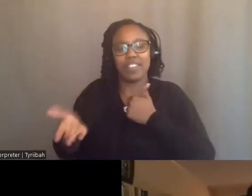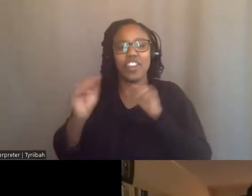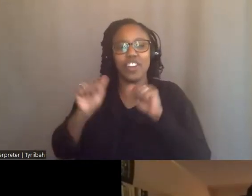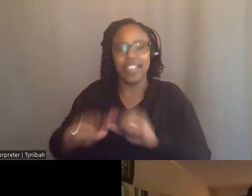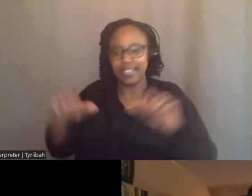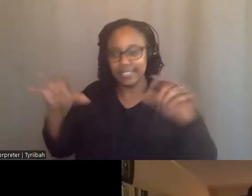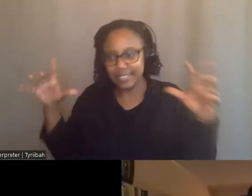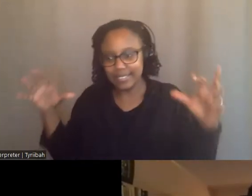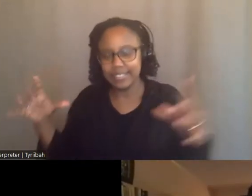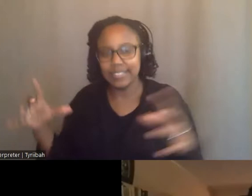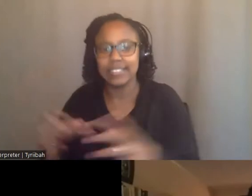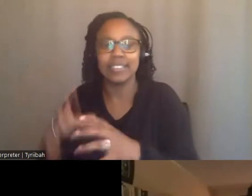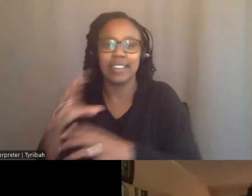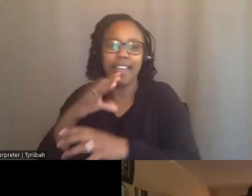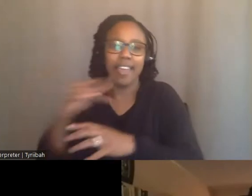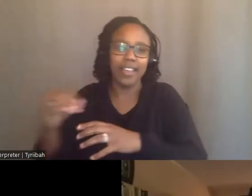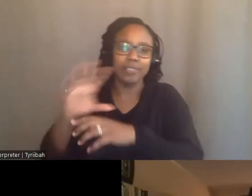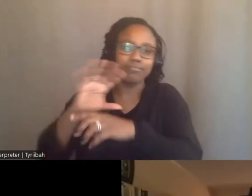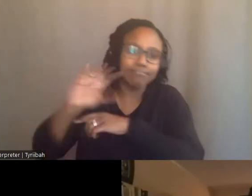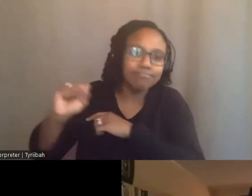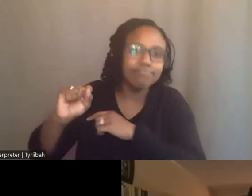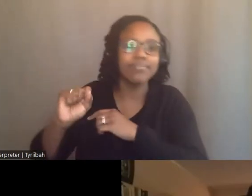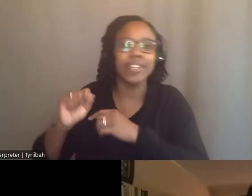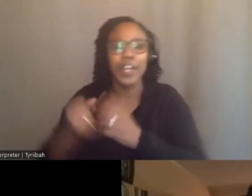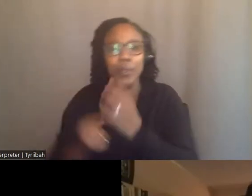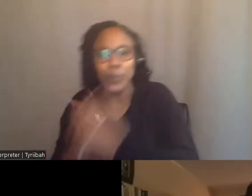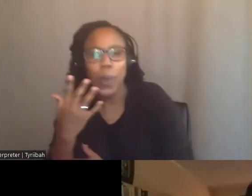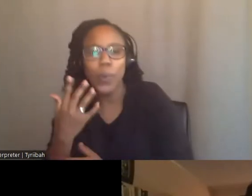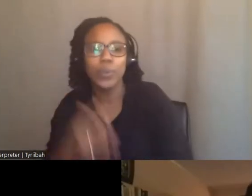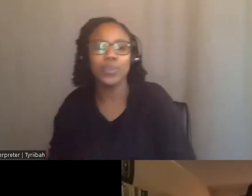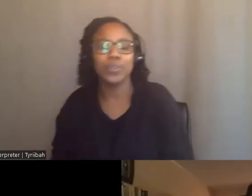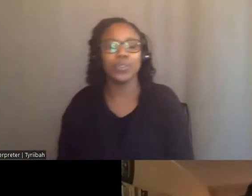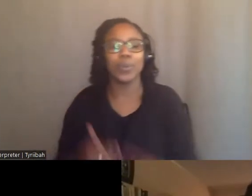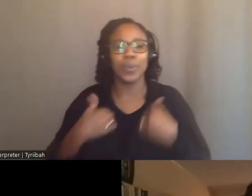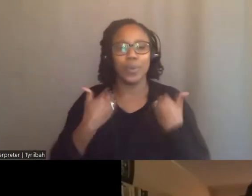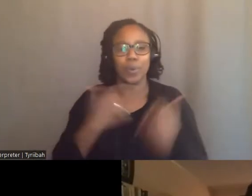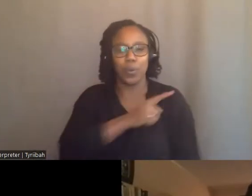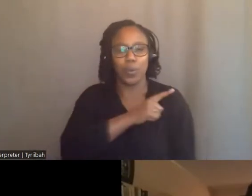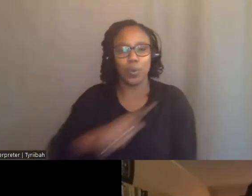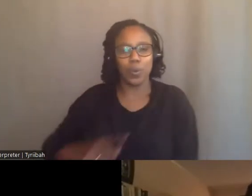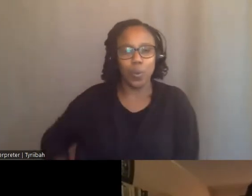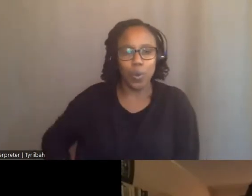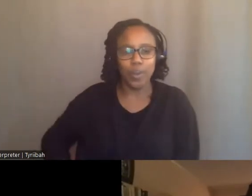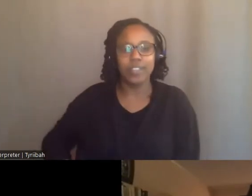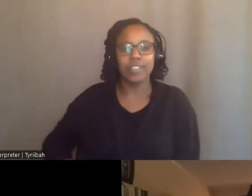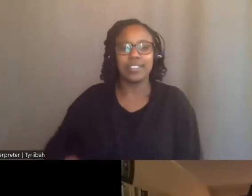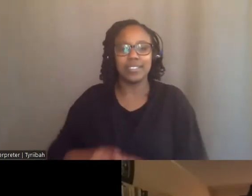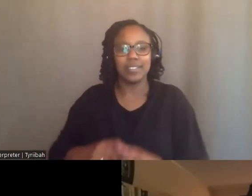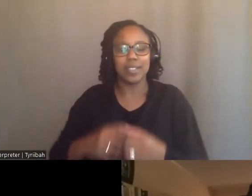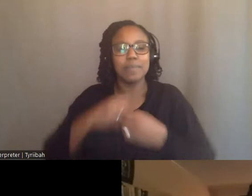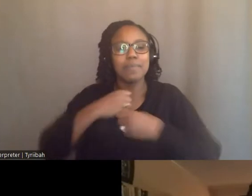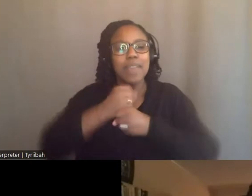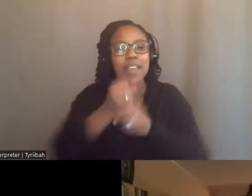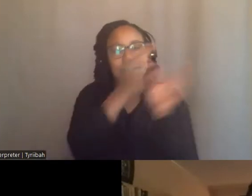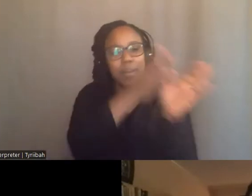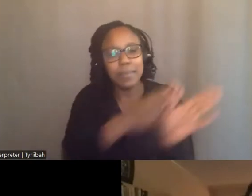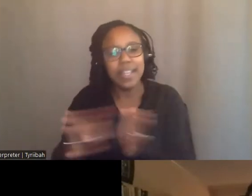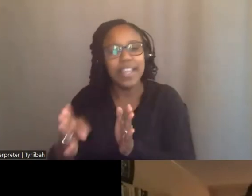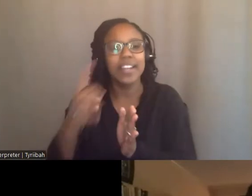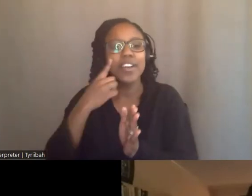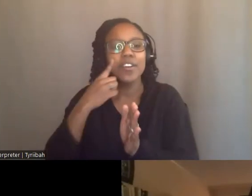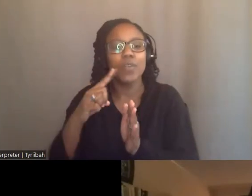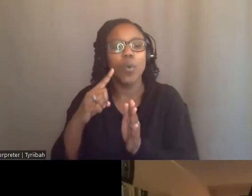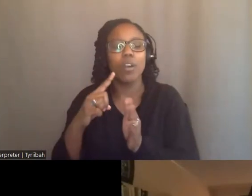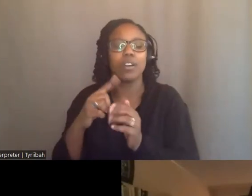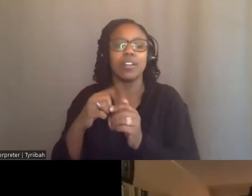Chicago, created a plan for this liberated architectural housing zone for poor people.